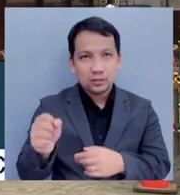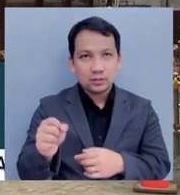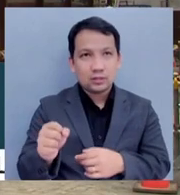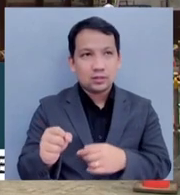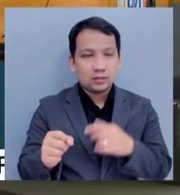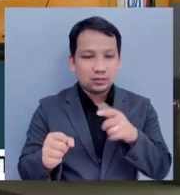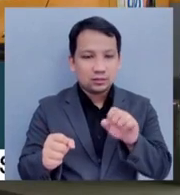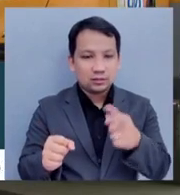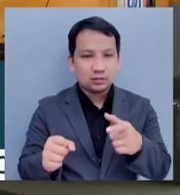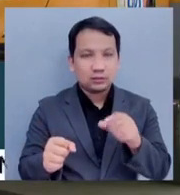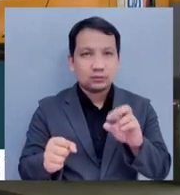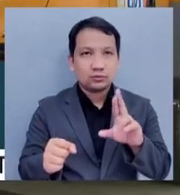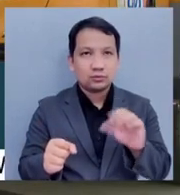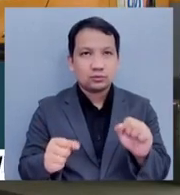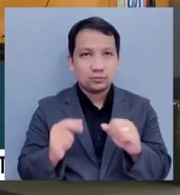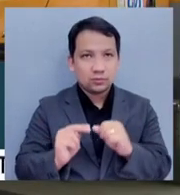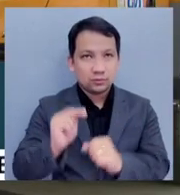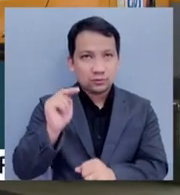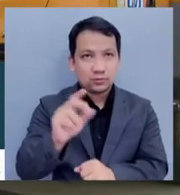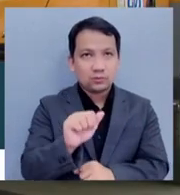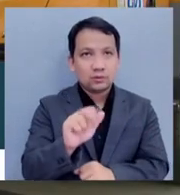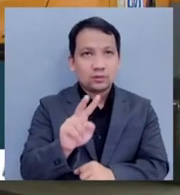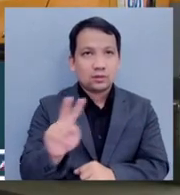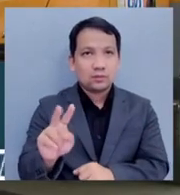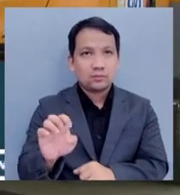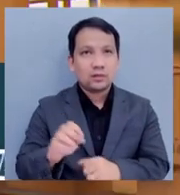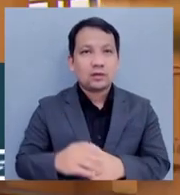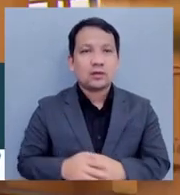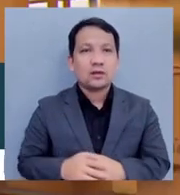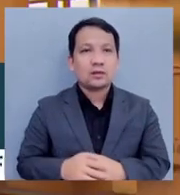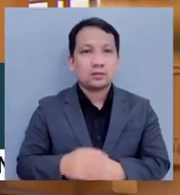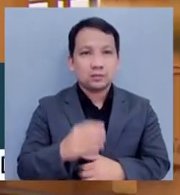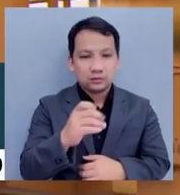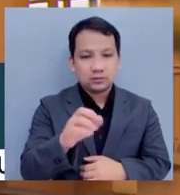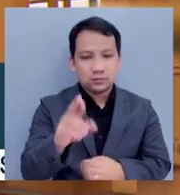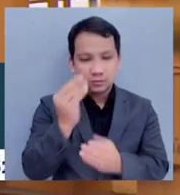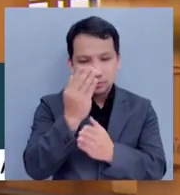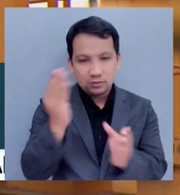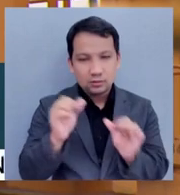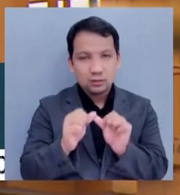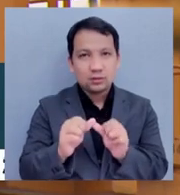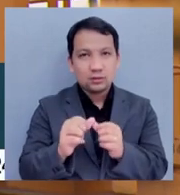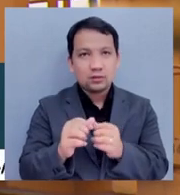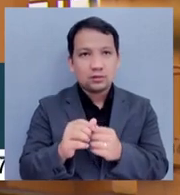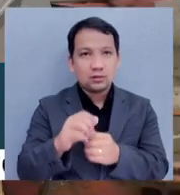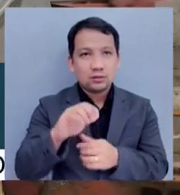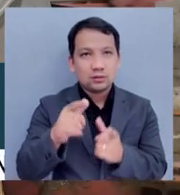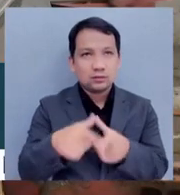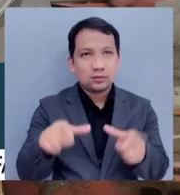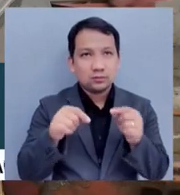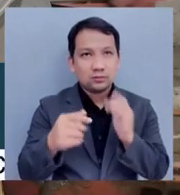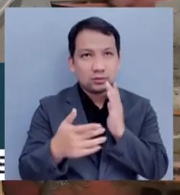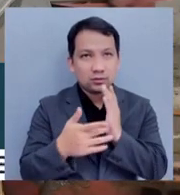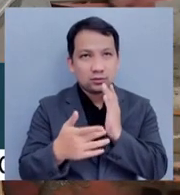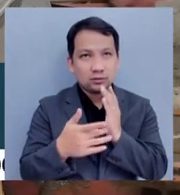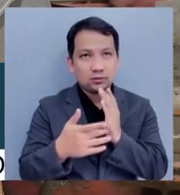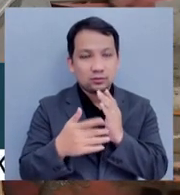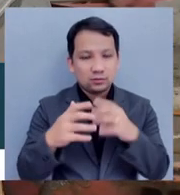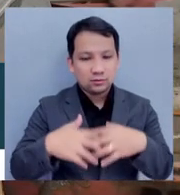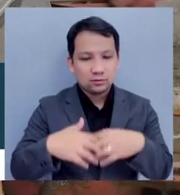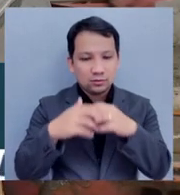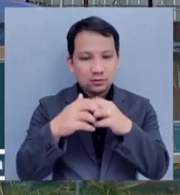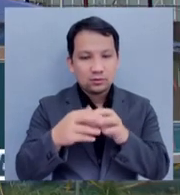Tandansora Station, and North Avenue Station. The Metro Manila subway will leverage Japanese technology to make the structure